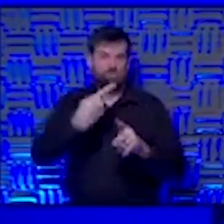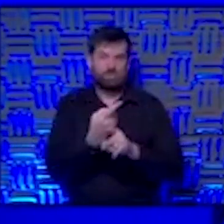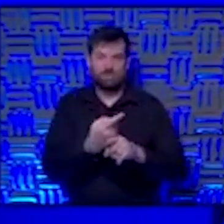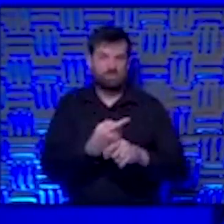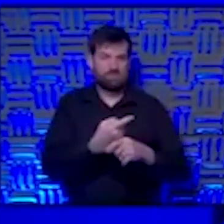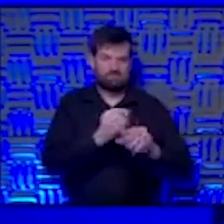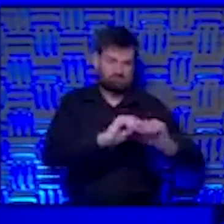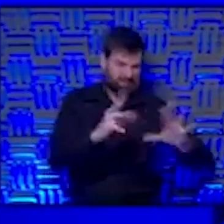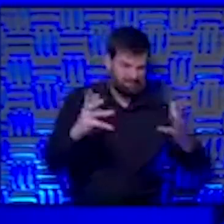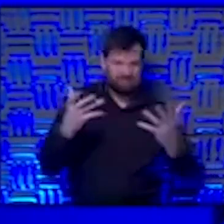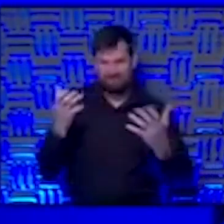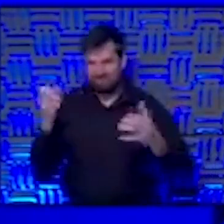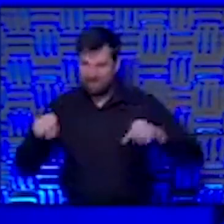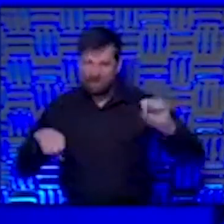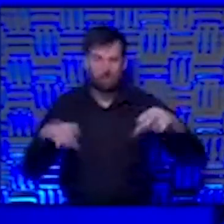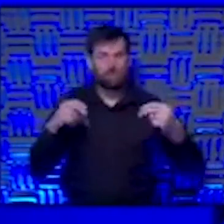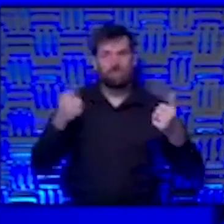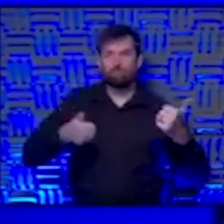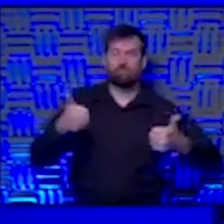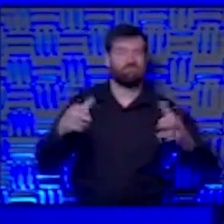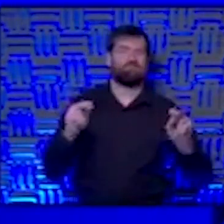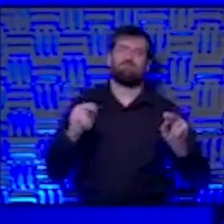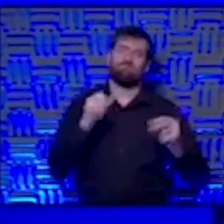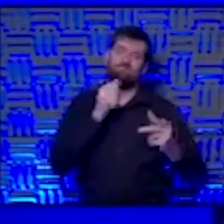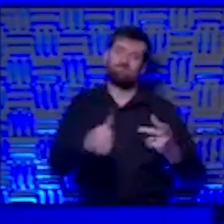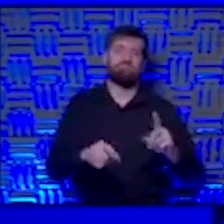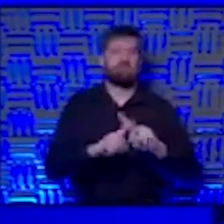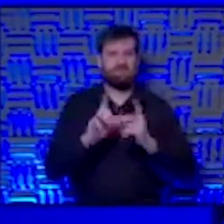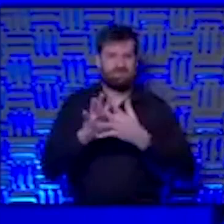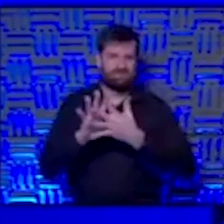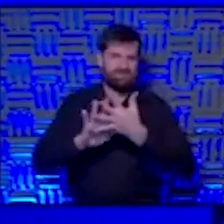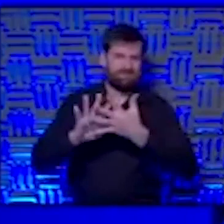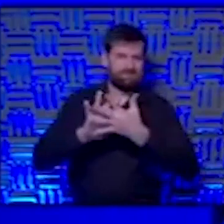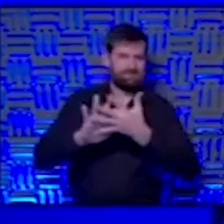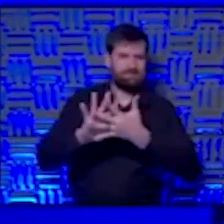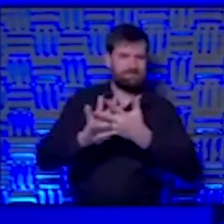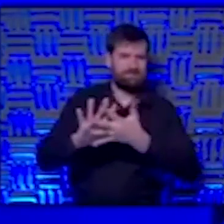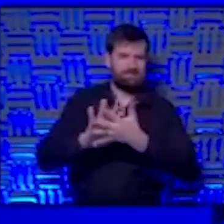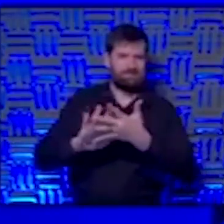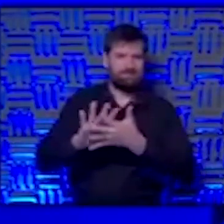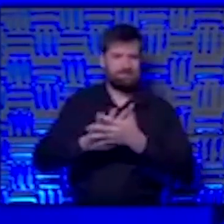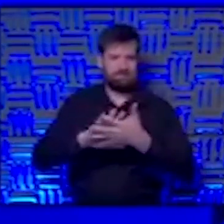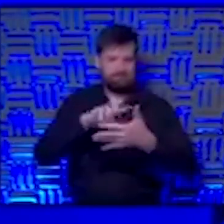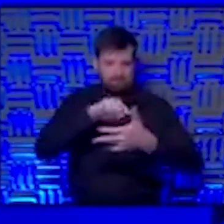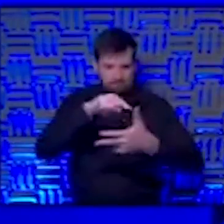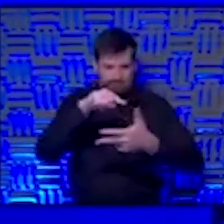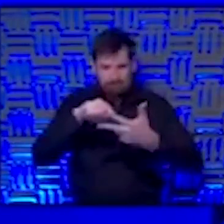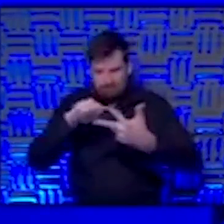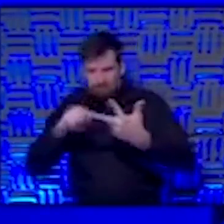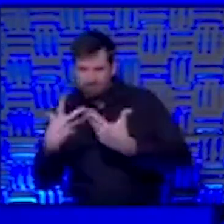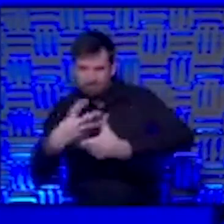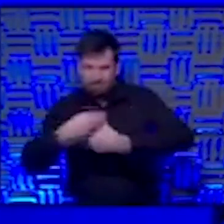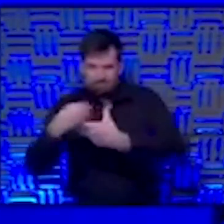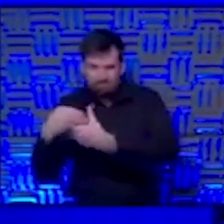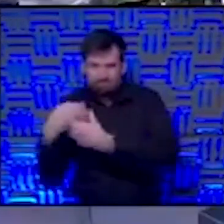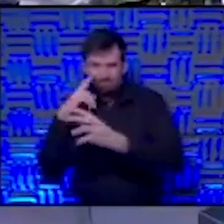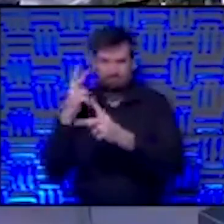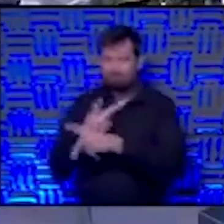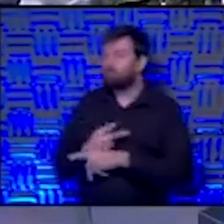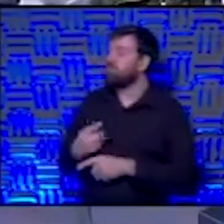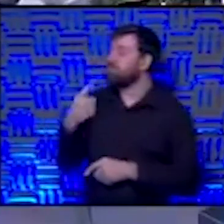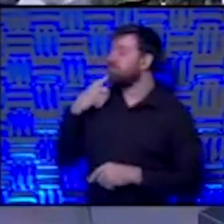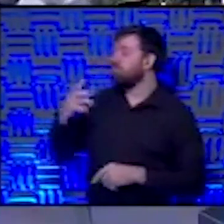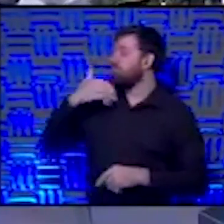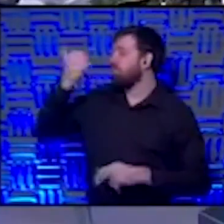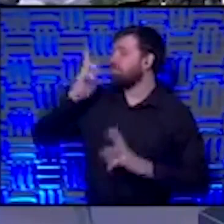it's not black and white, but it's it's this gray area in there, taking all of those things into account. So in